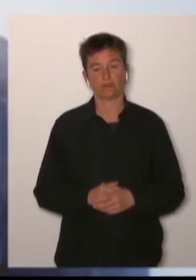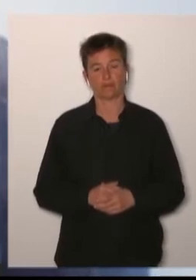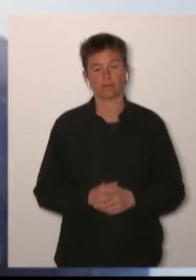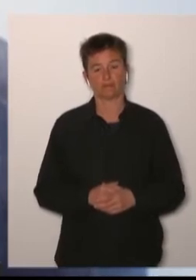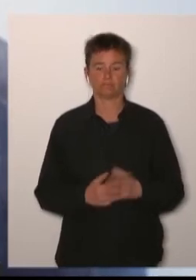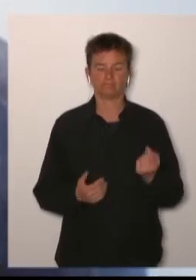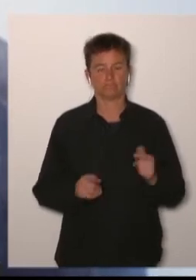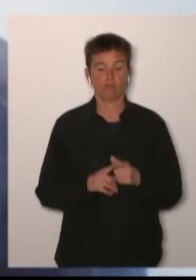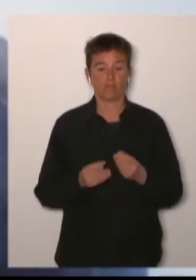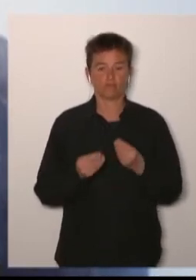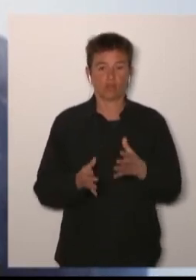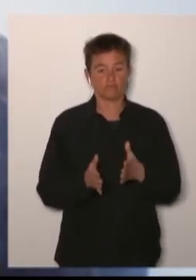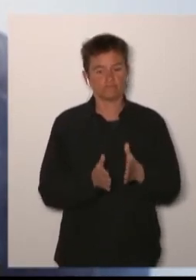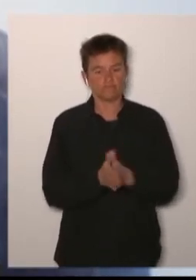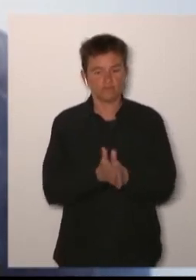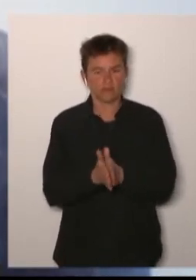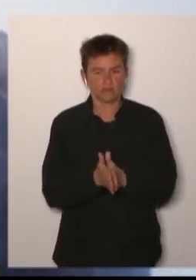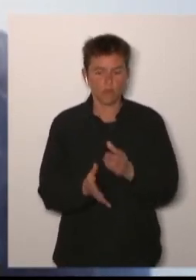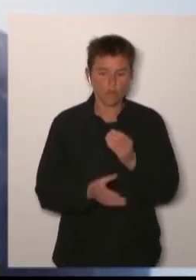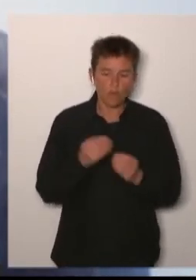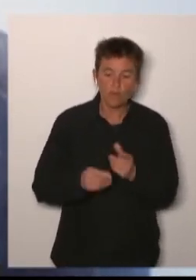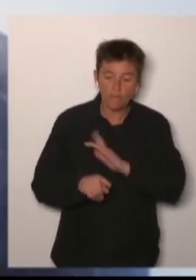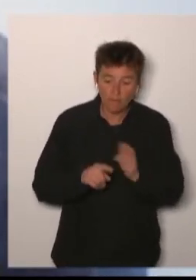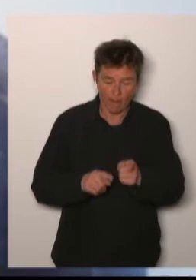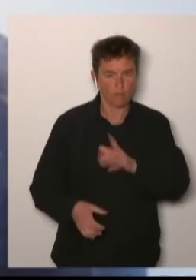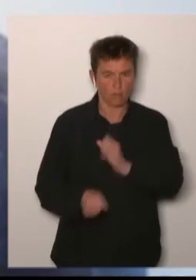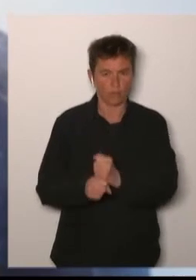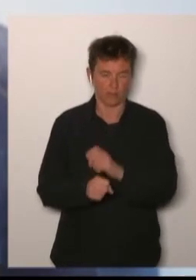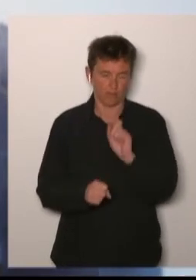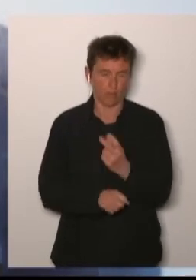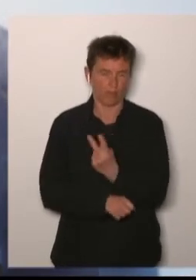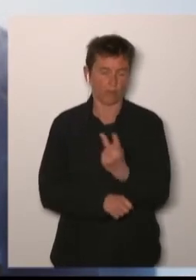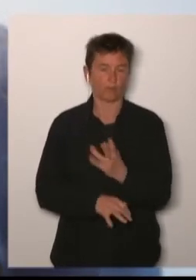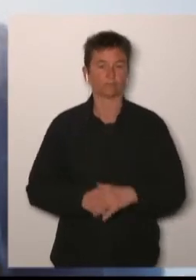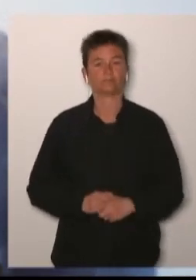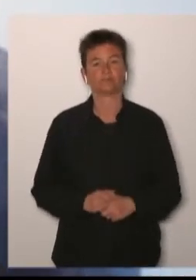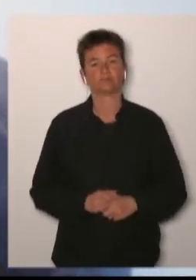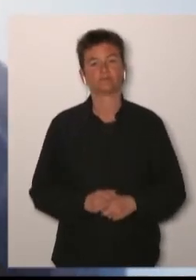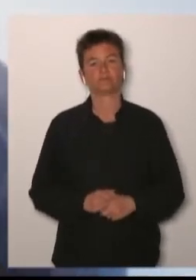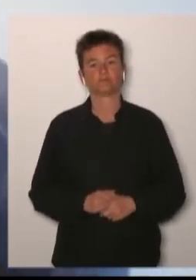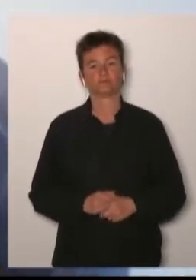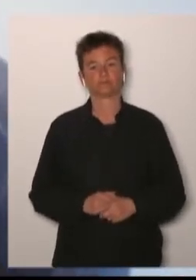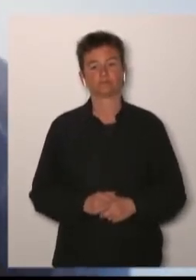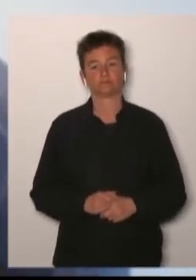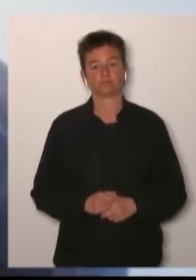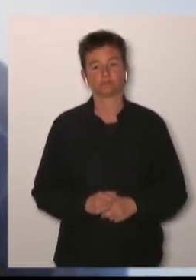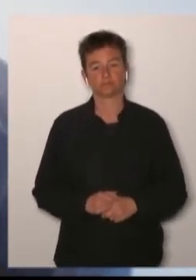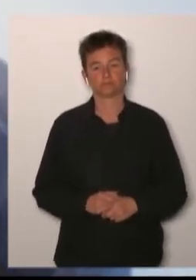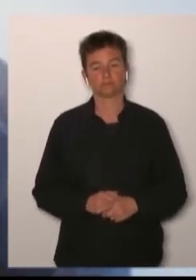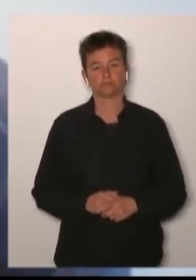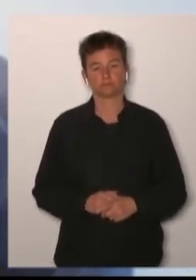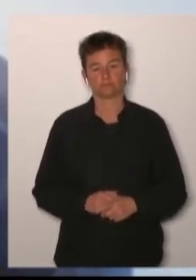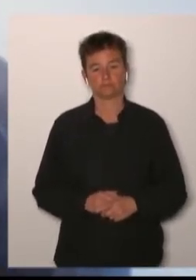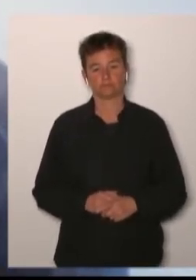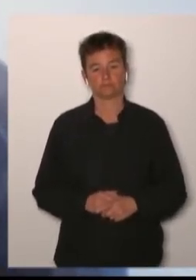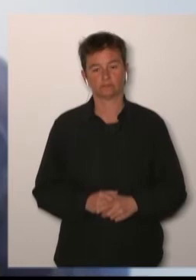there's no real money to make. And the stick and the carrot sort of will need to be